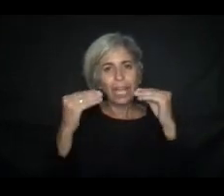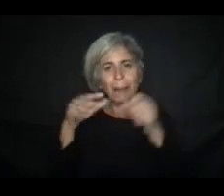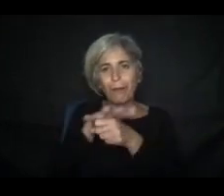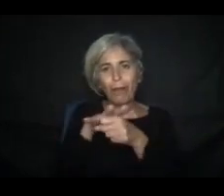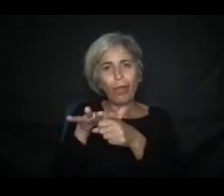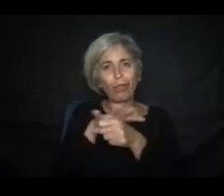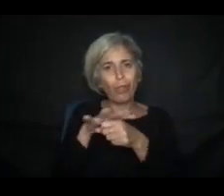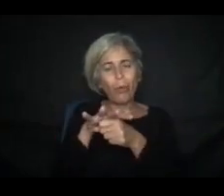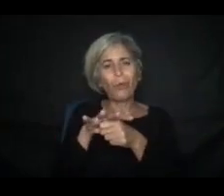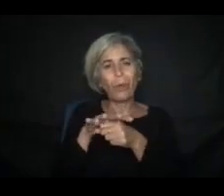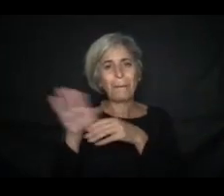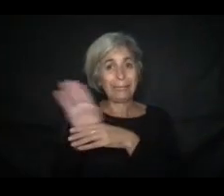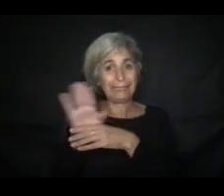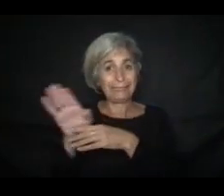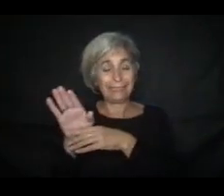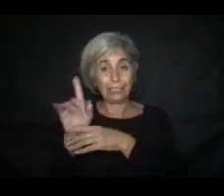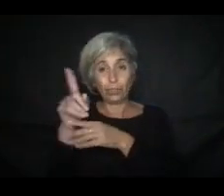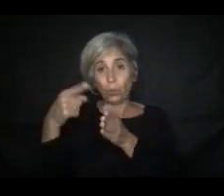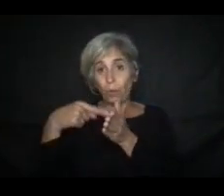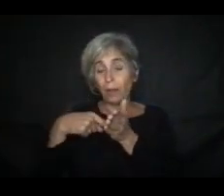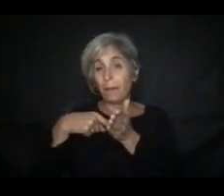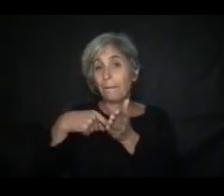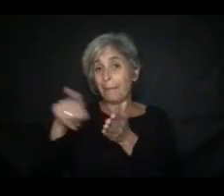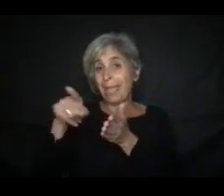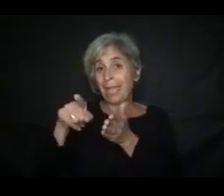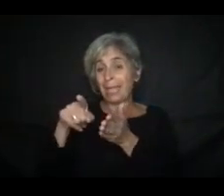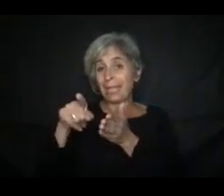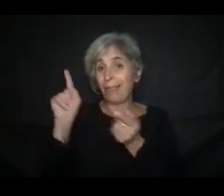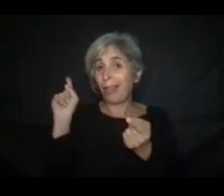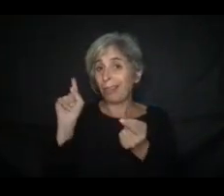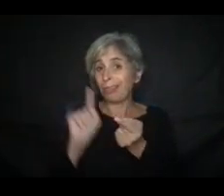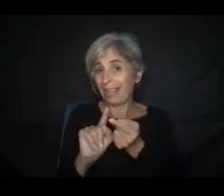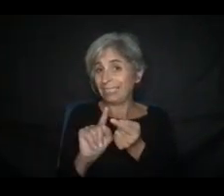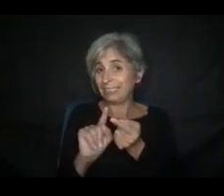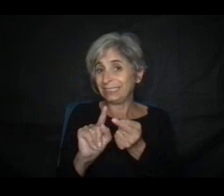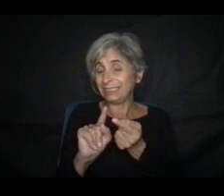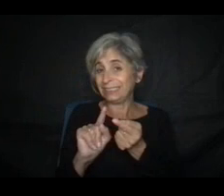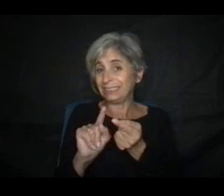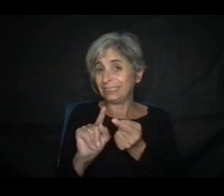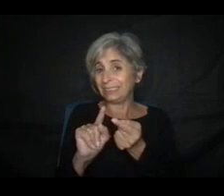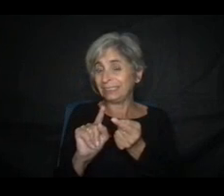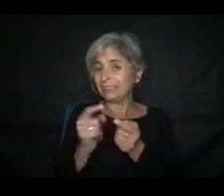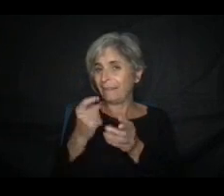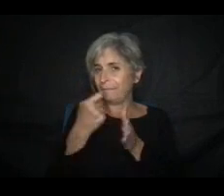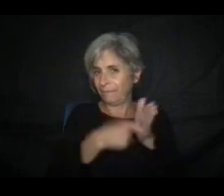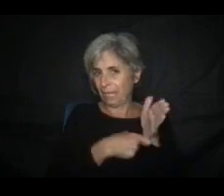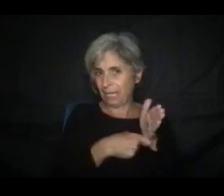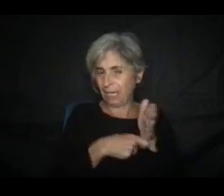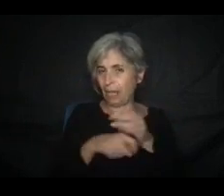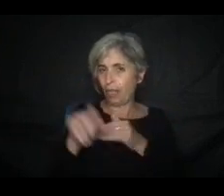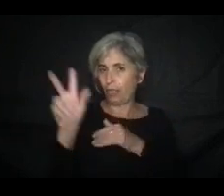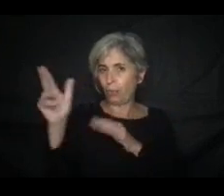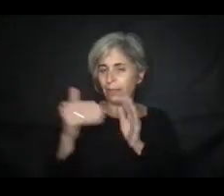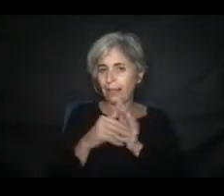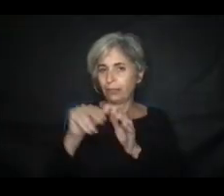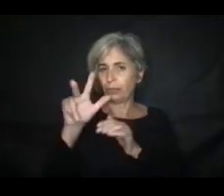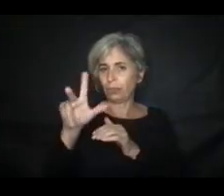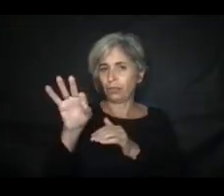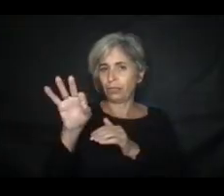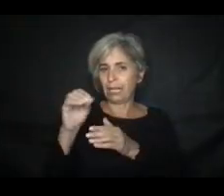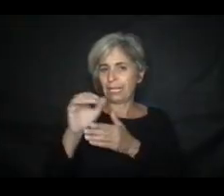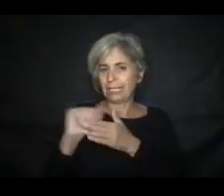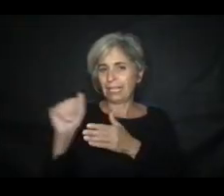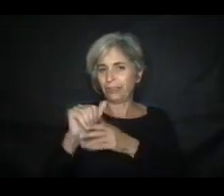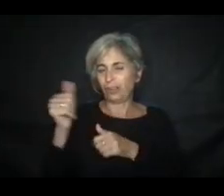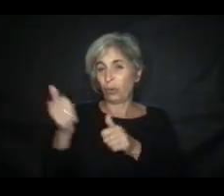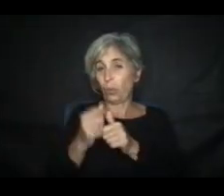entity, you would actually pay a fairly significantly less of an overall fee at $3,390 per 1,000